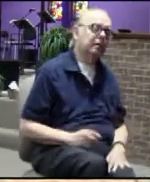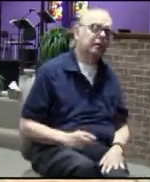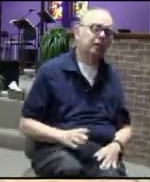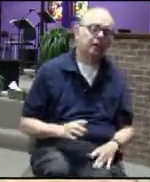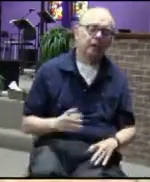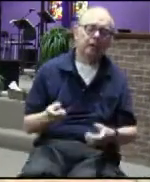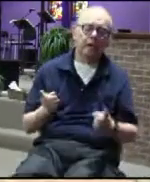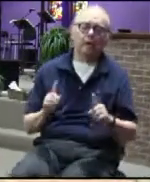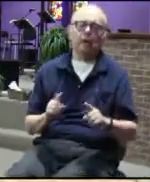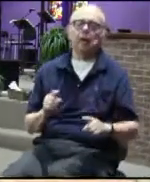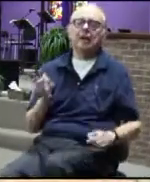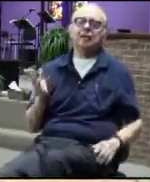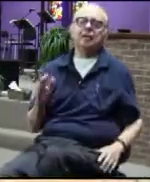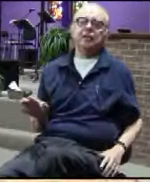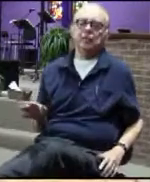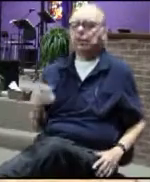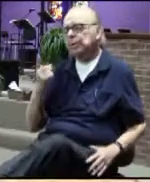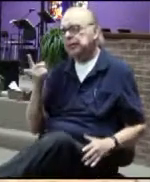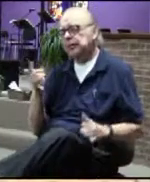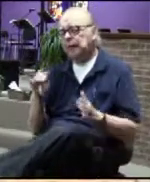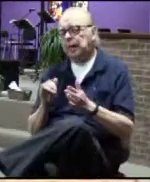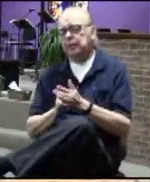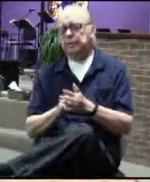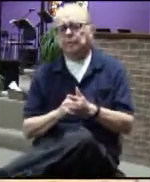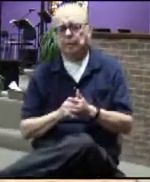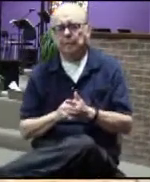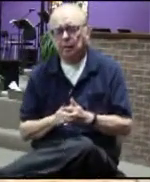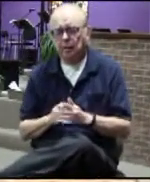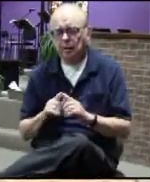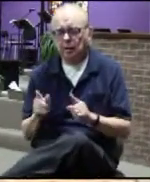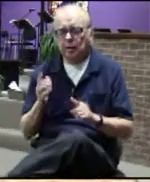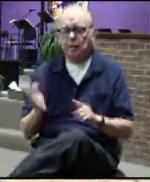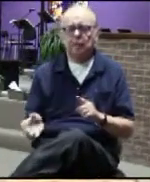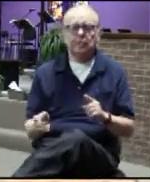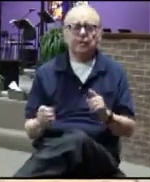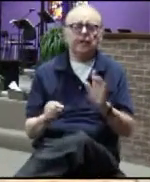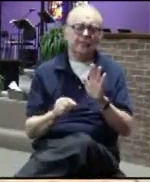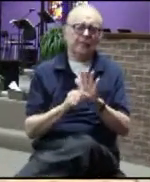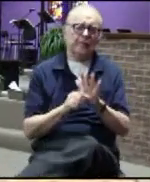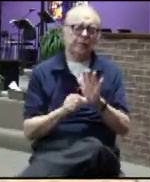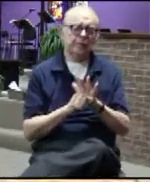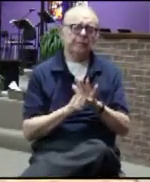And we never. Understood this. But there is a verse.